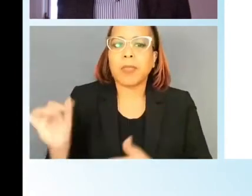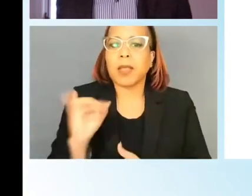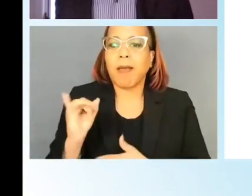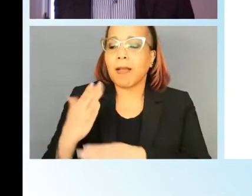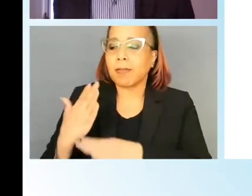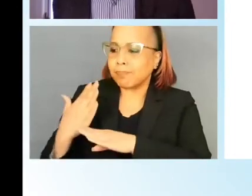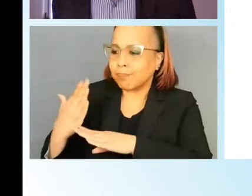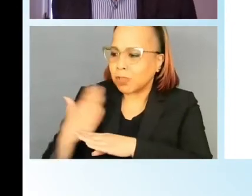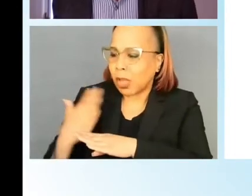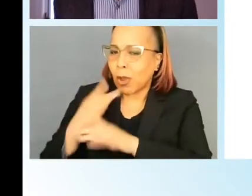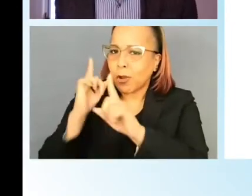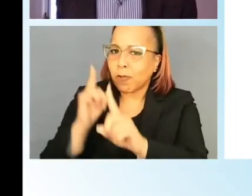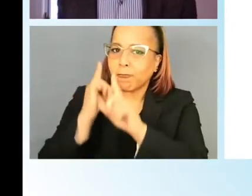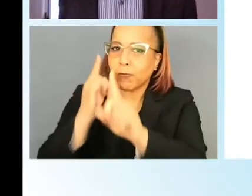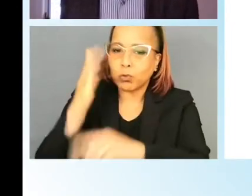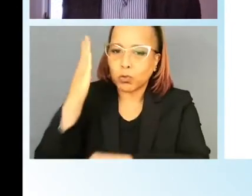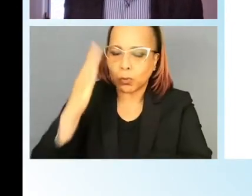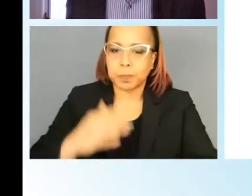future.